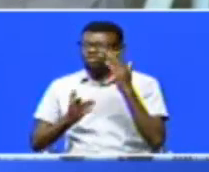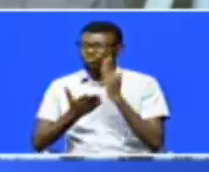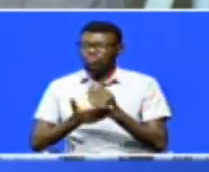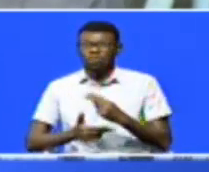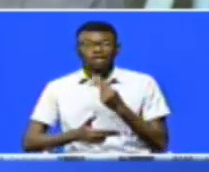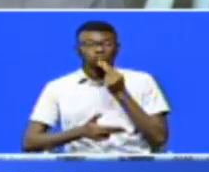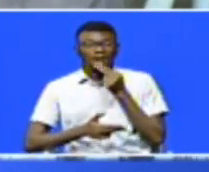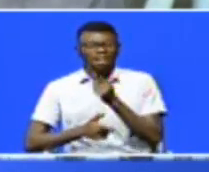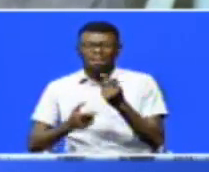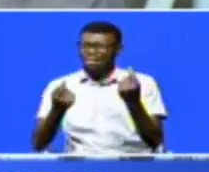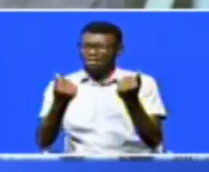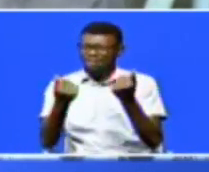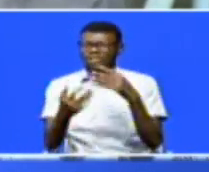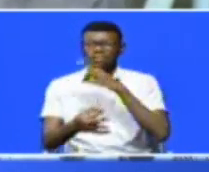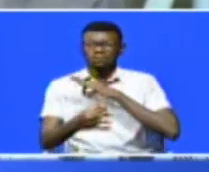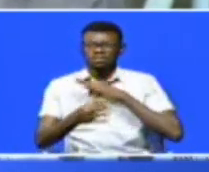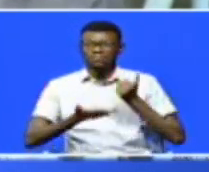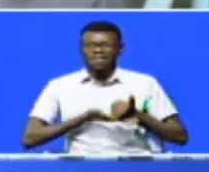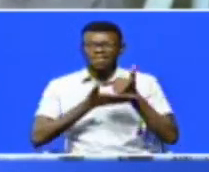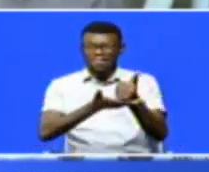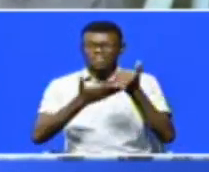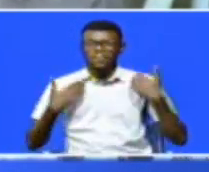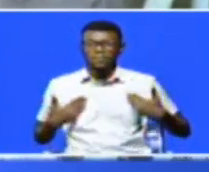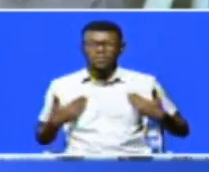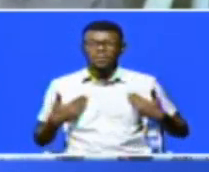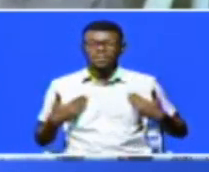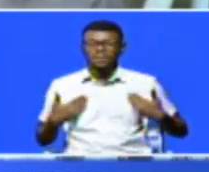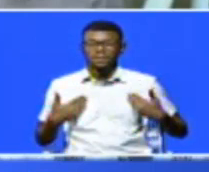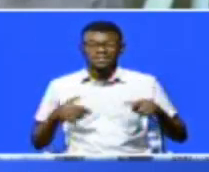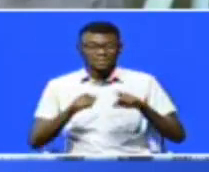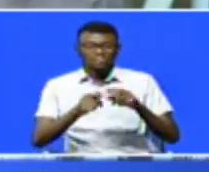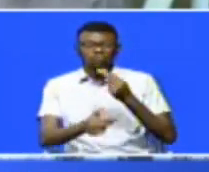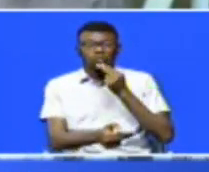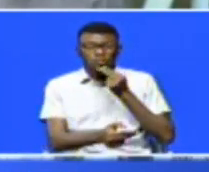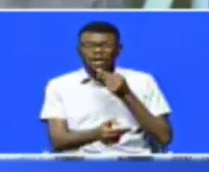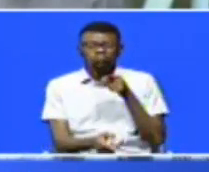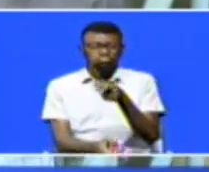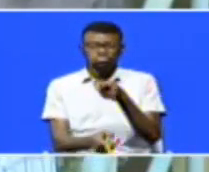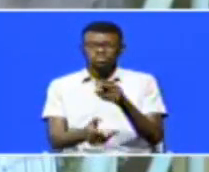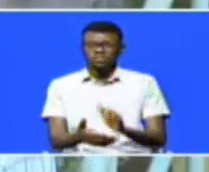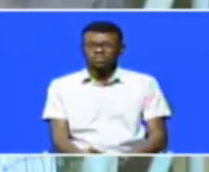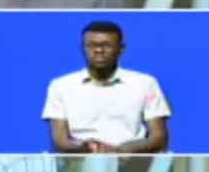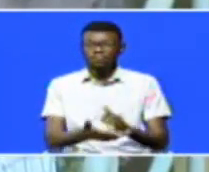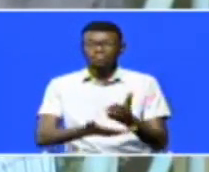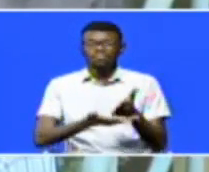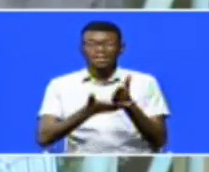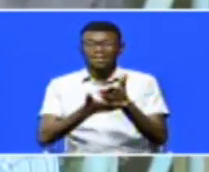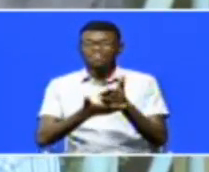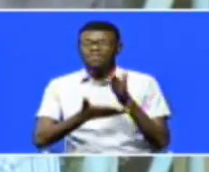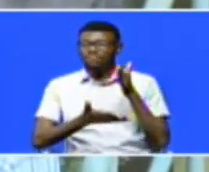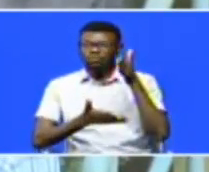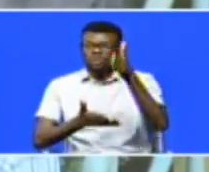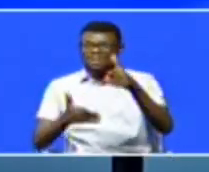is the main cash crop that our people depend on. And sugar is the center of the future of